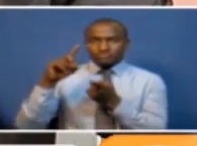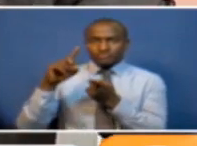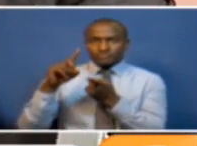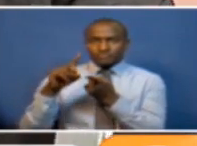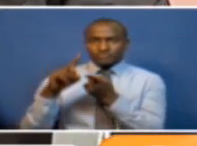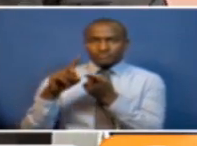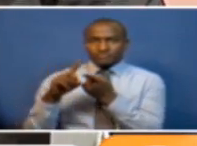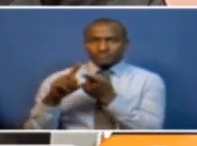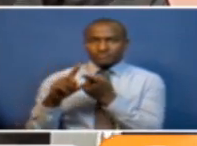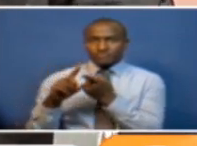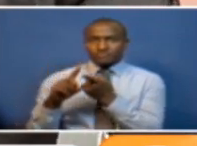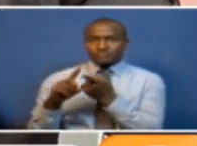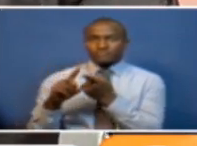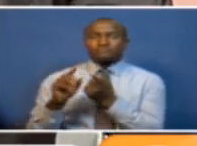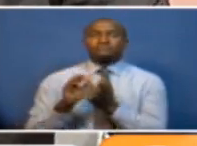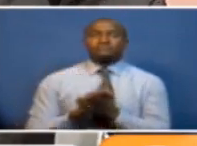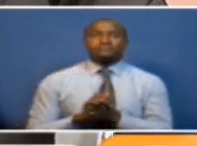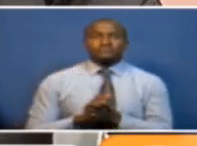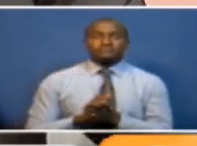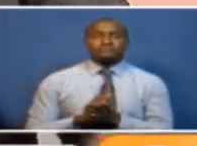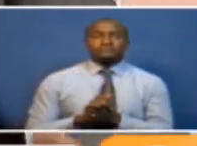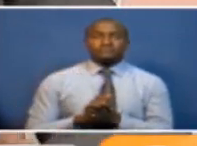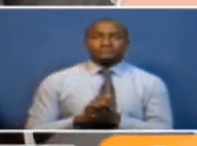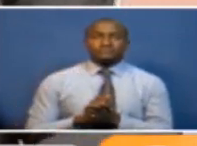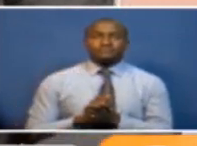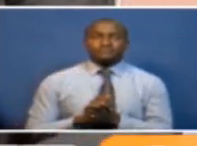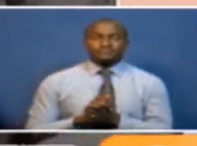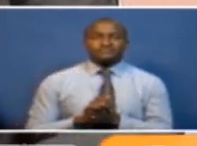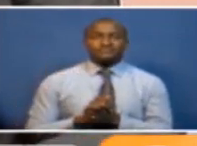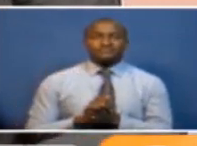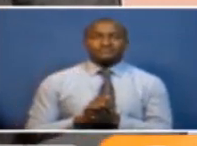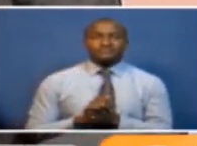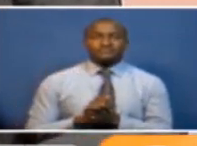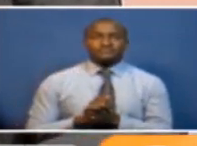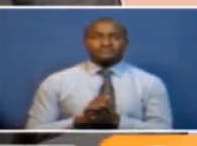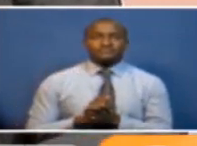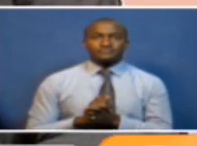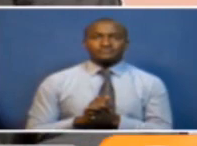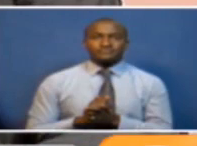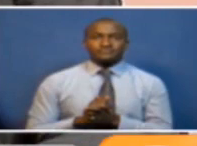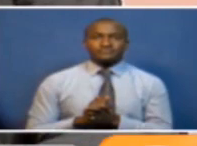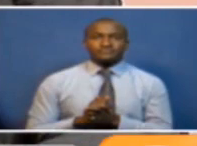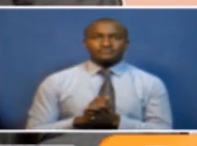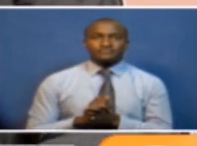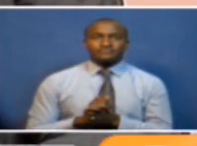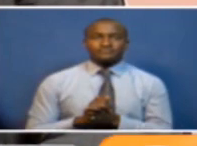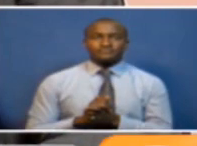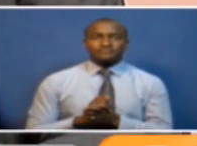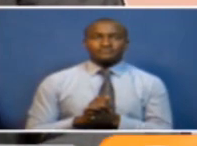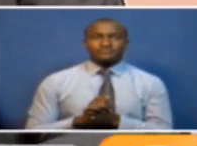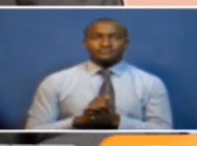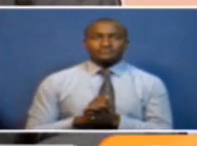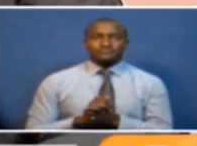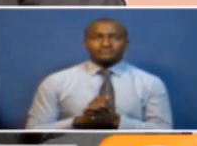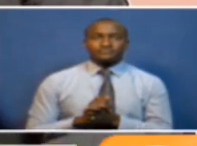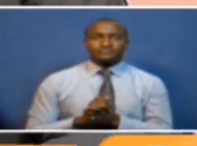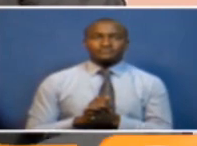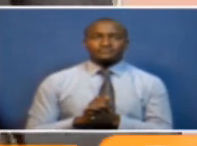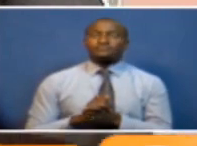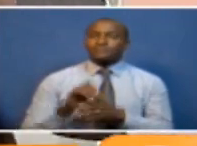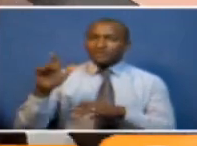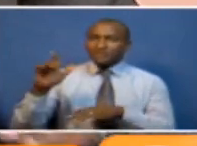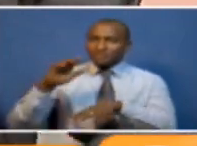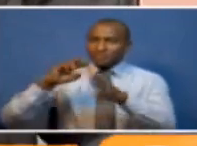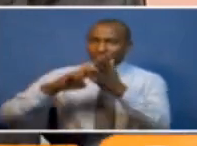by displacing the more expensive thermal power and getting to use what we call renewable energy. Mm-hmm. It's a very good